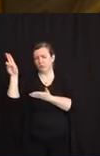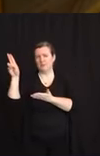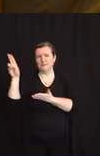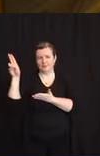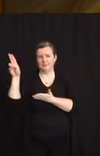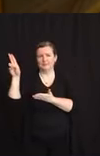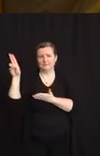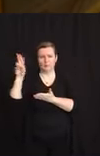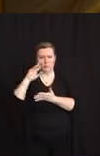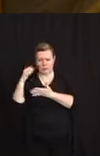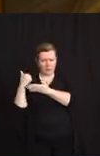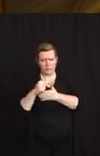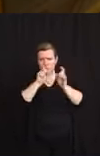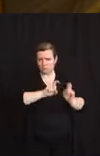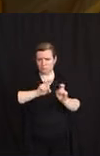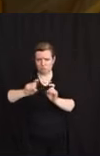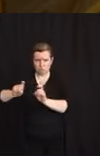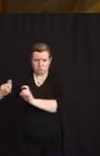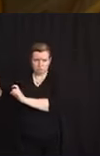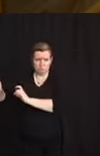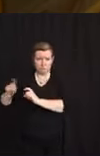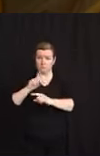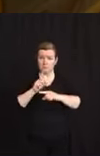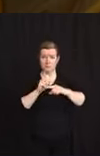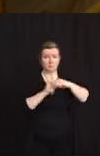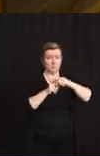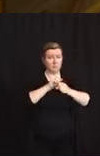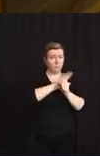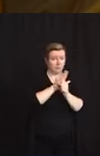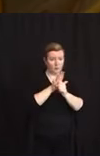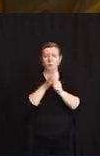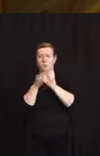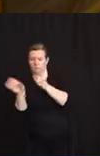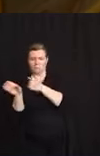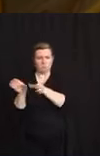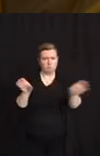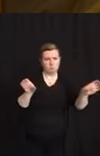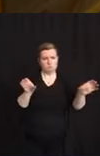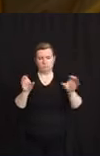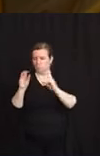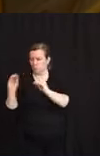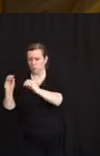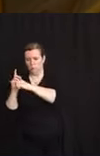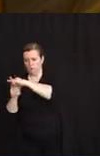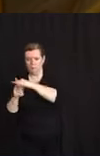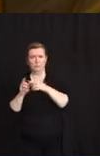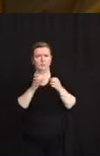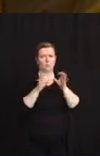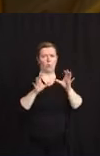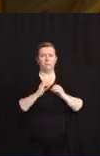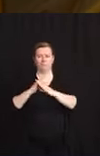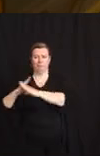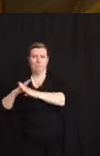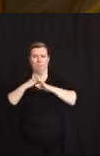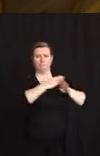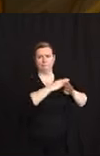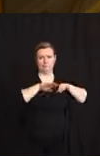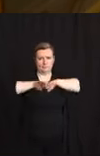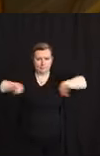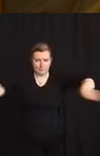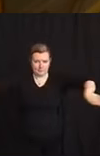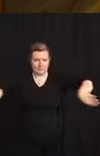individuals, cohort appropriately, and actually prevent further spread in the south of the state.